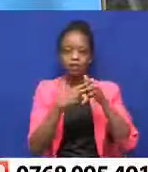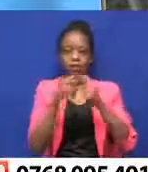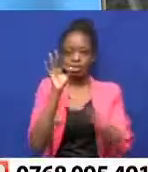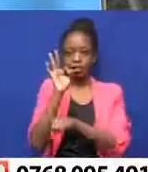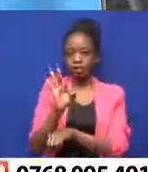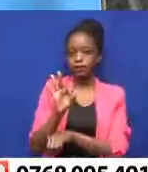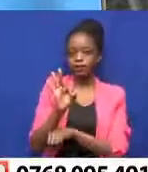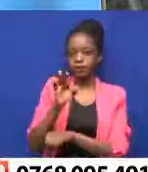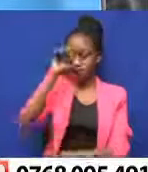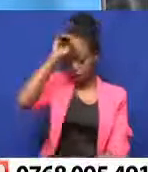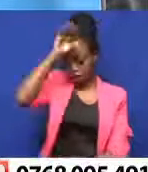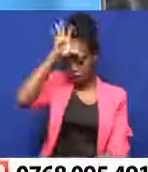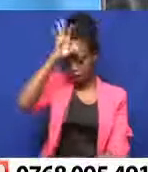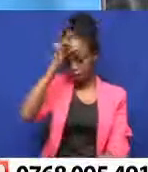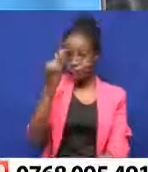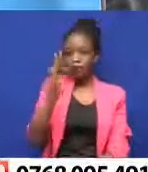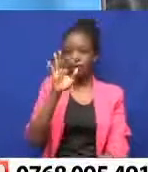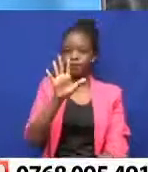373. Kiambu,